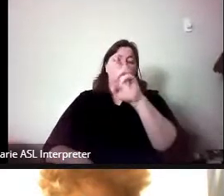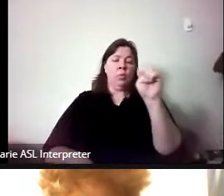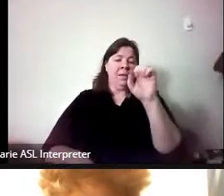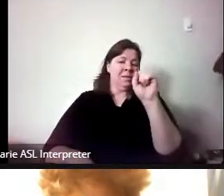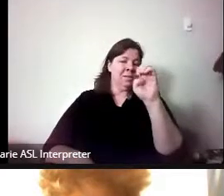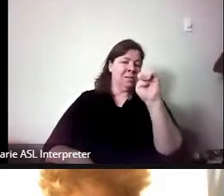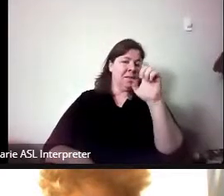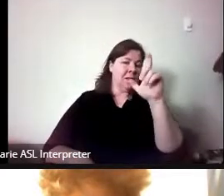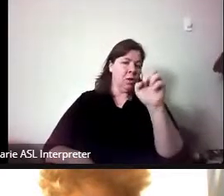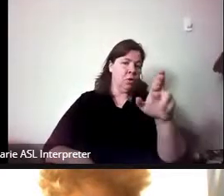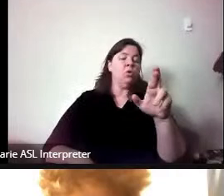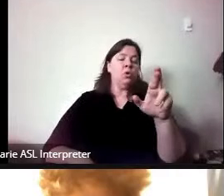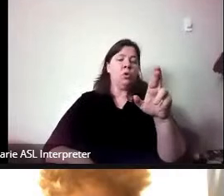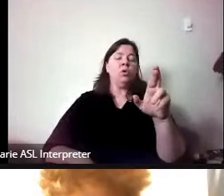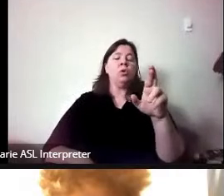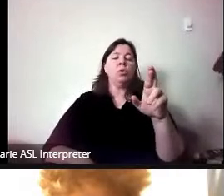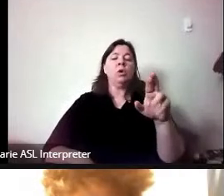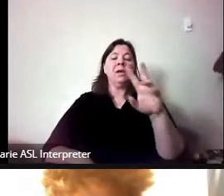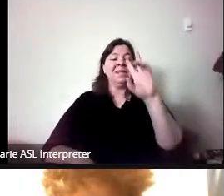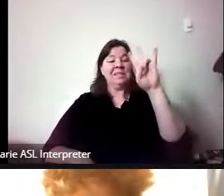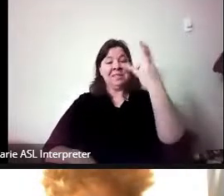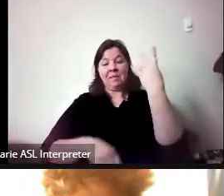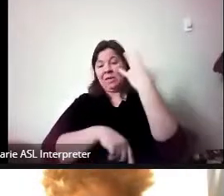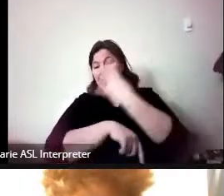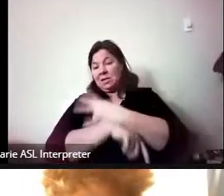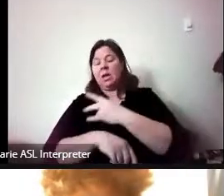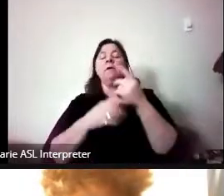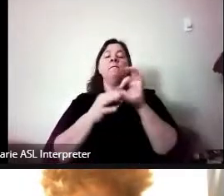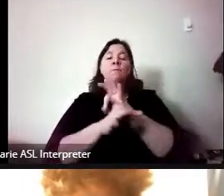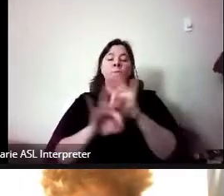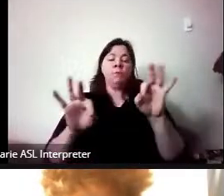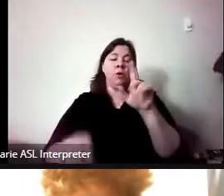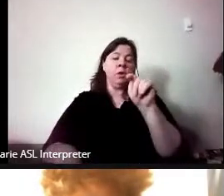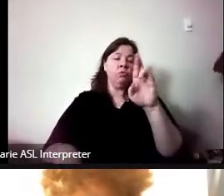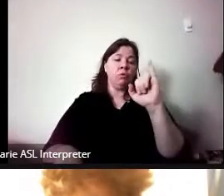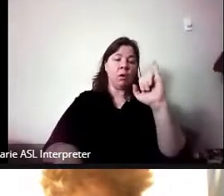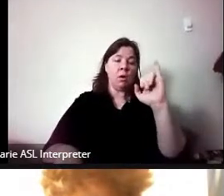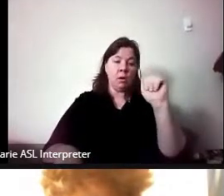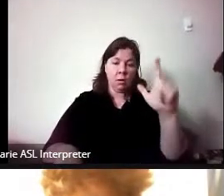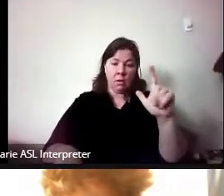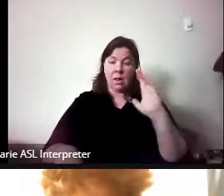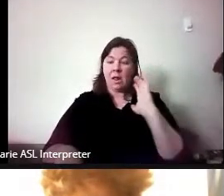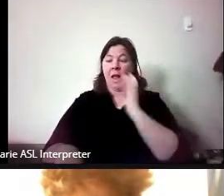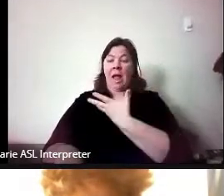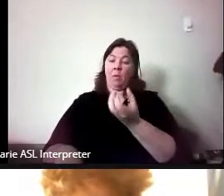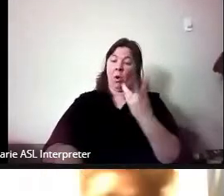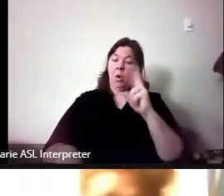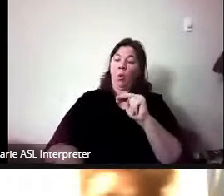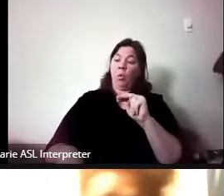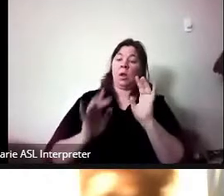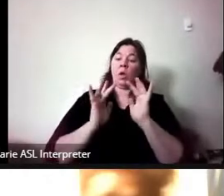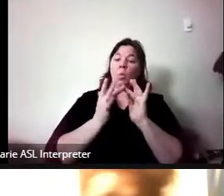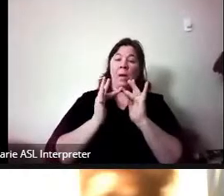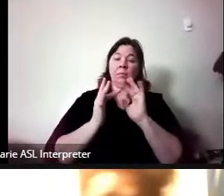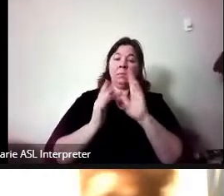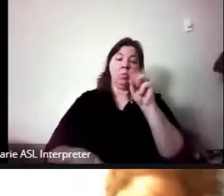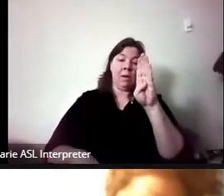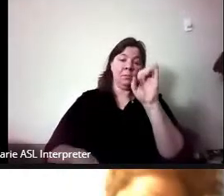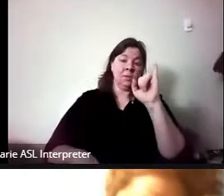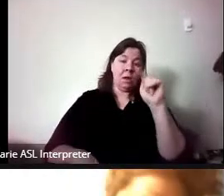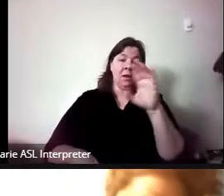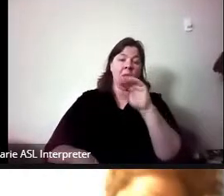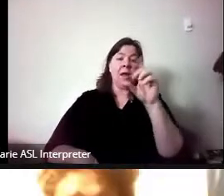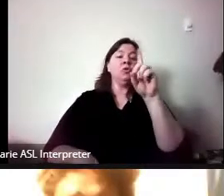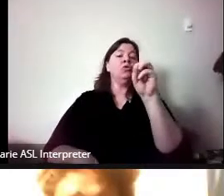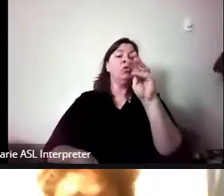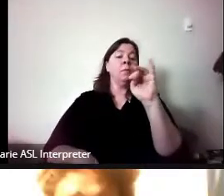a 7-day free trial, which is fantastic. We also get our own website and domain branded to us.